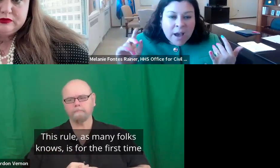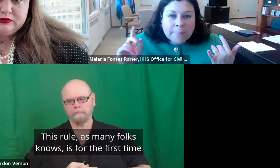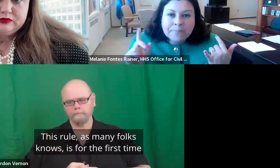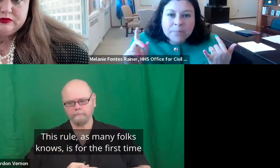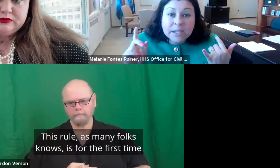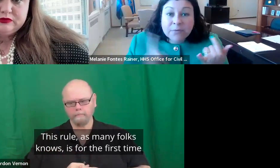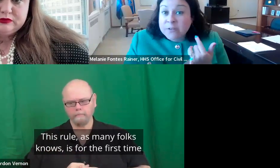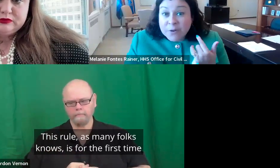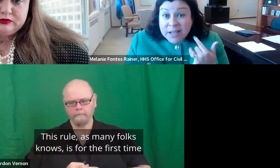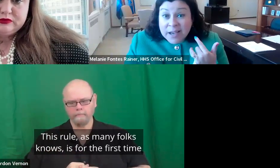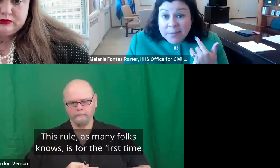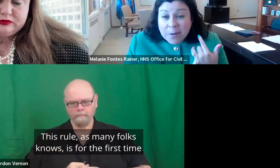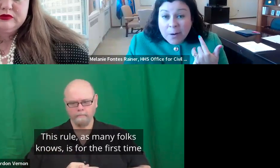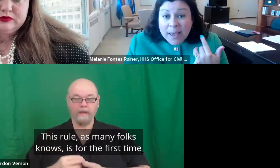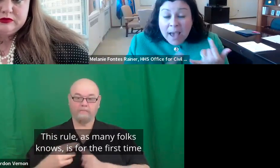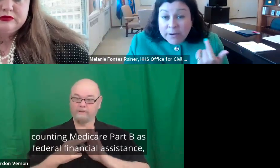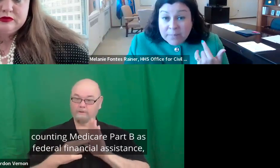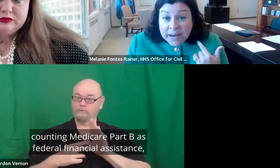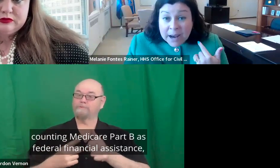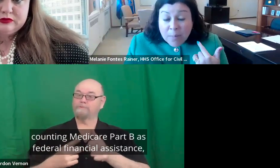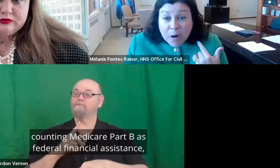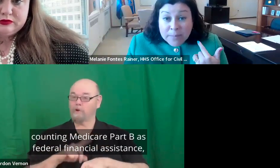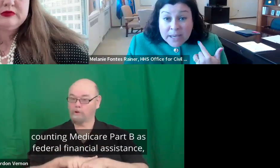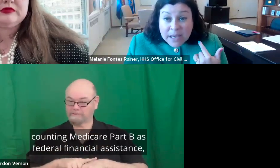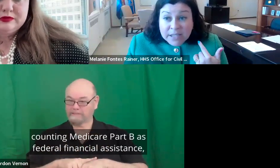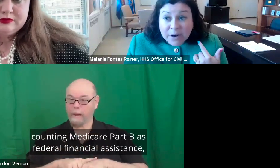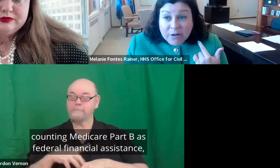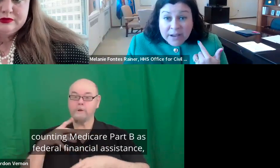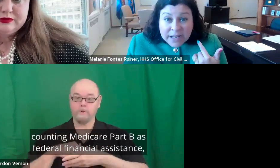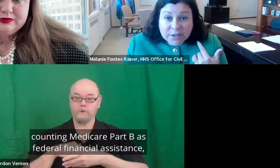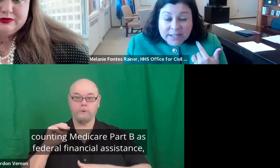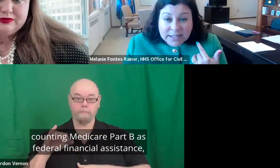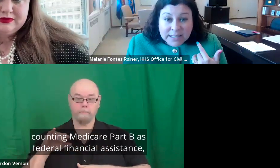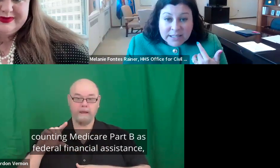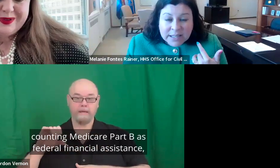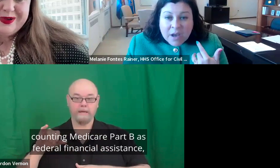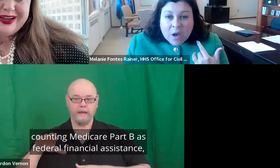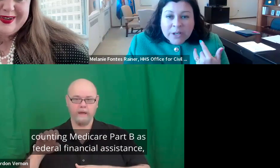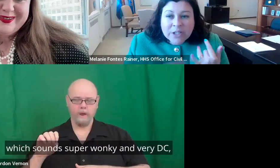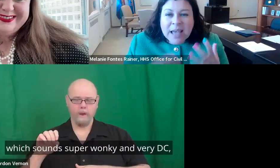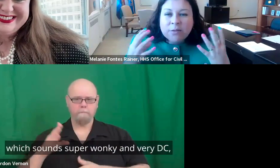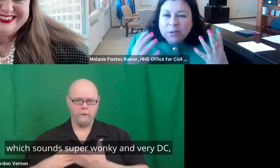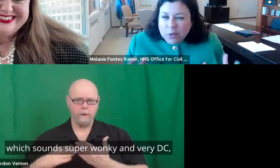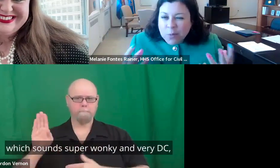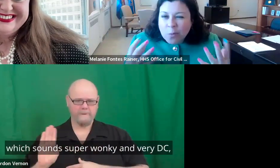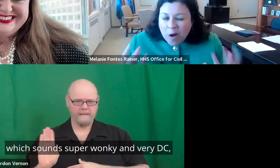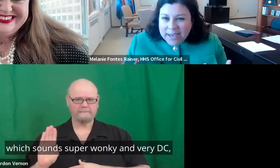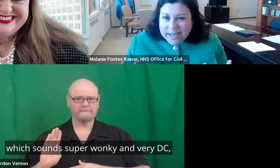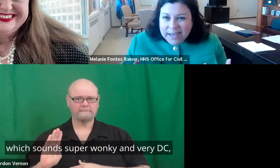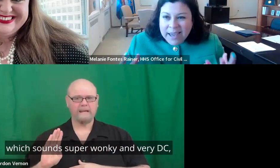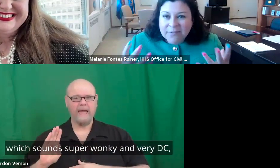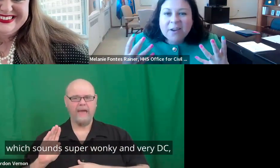knows, is for the first time counting Medicare Part B as federal financial assistance, which sounds